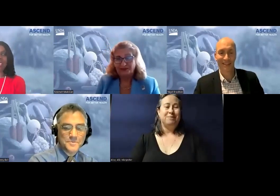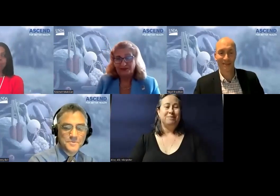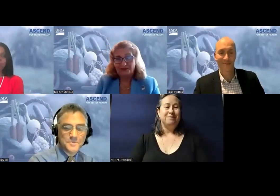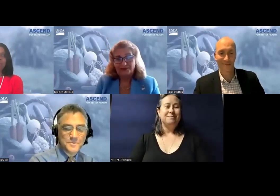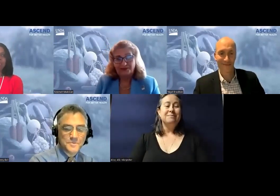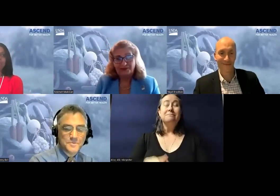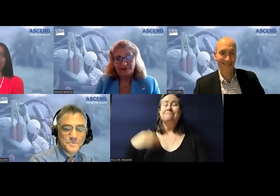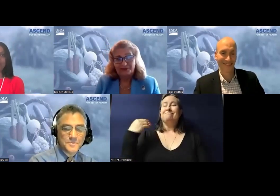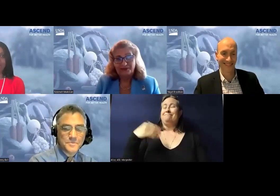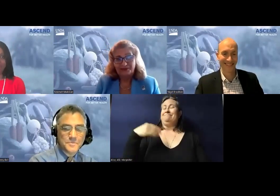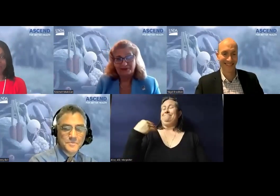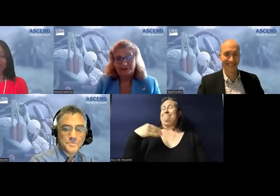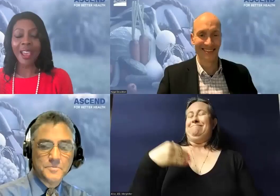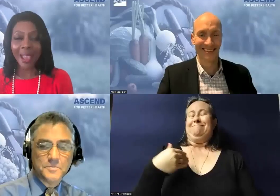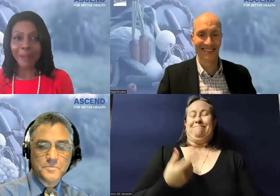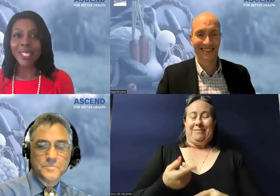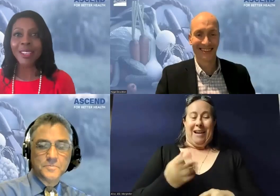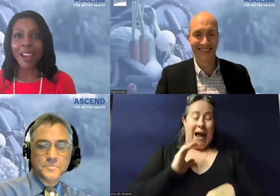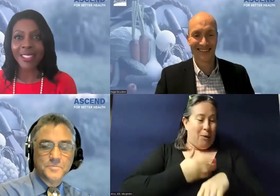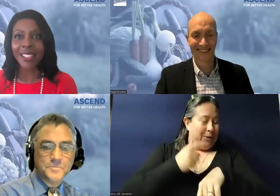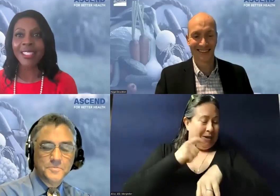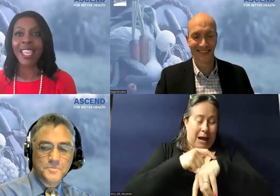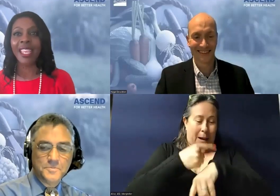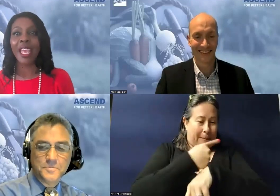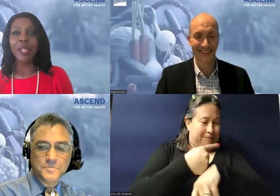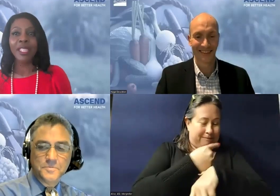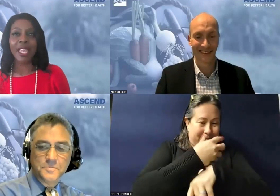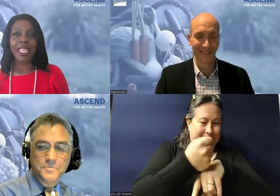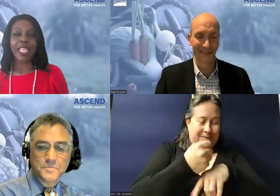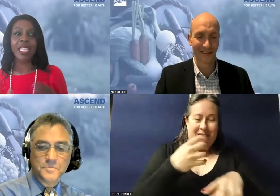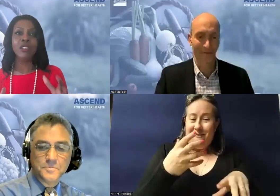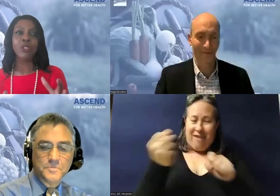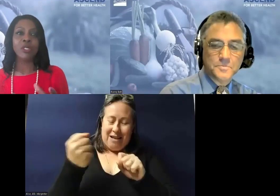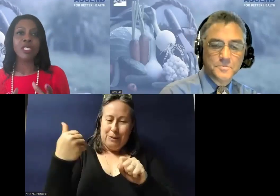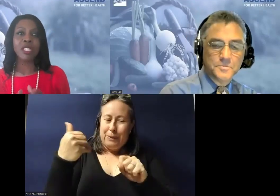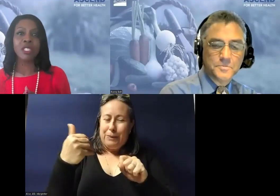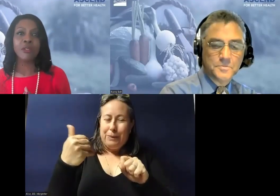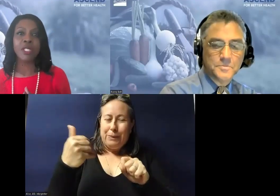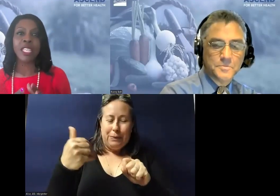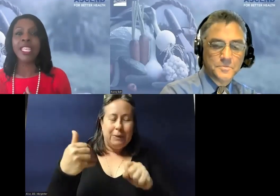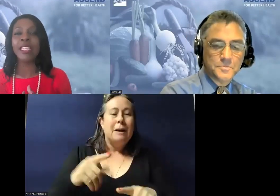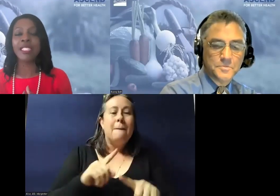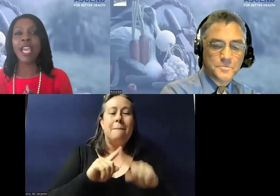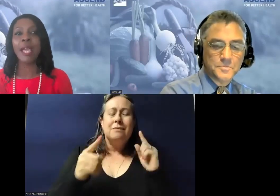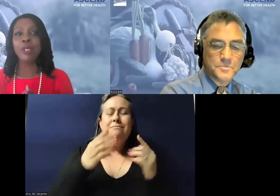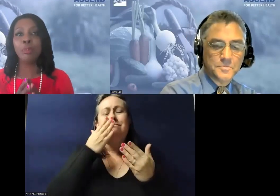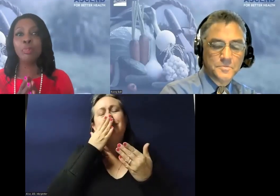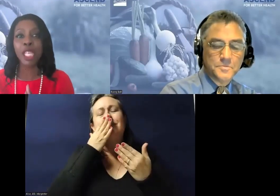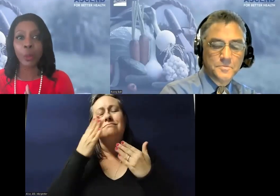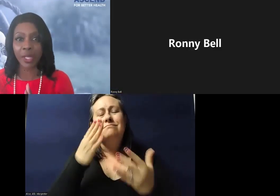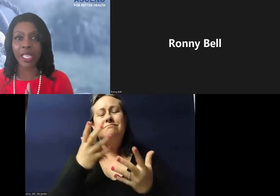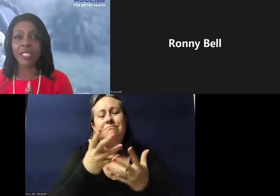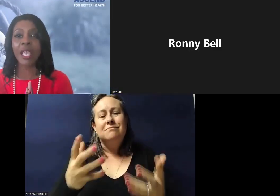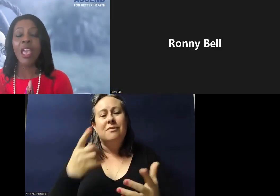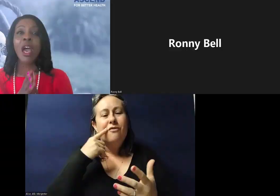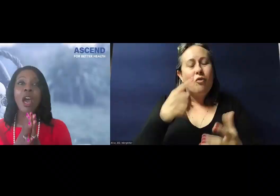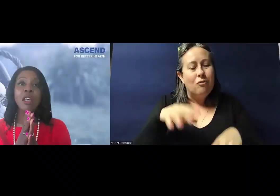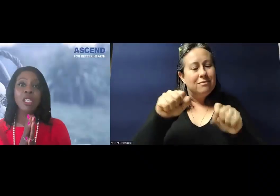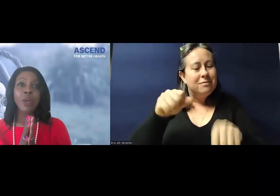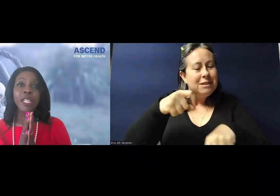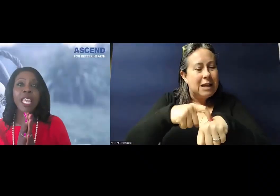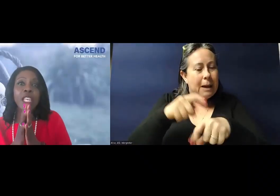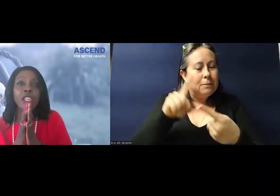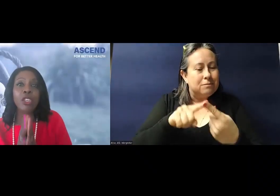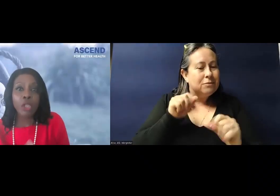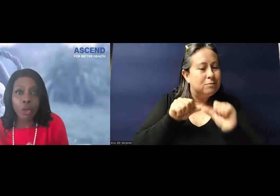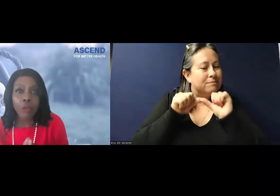Wow, I can't believe how fast our time has gone today. And I want to thank each of you sincerely for taking the time to be with us. I also